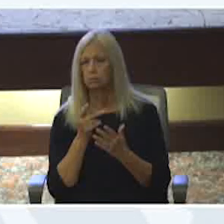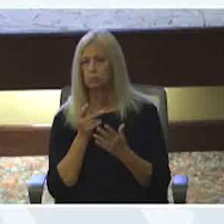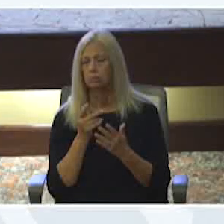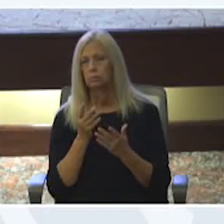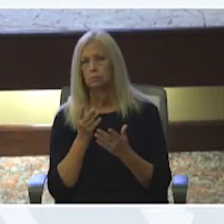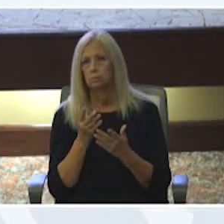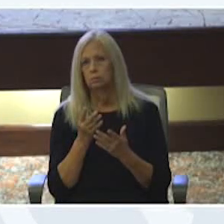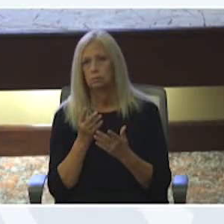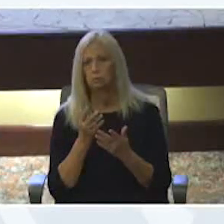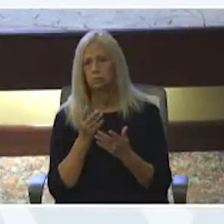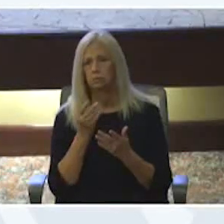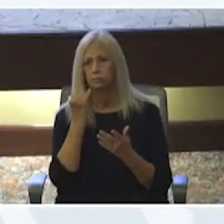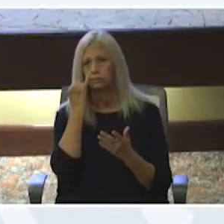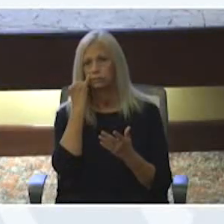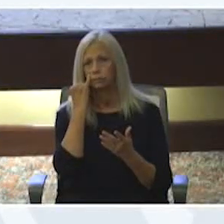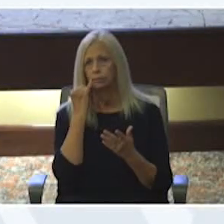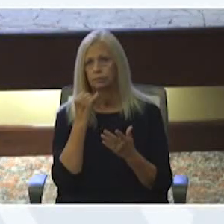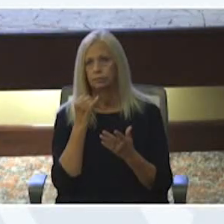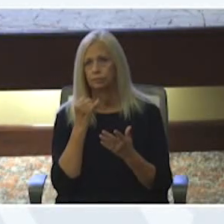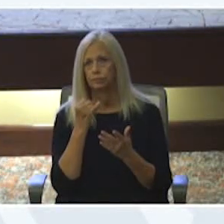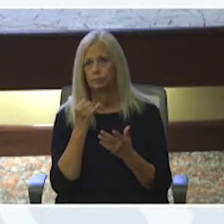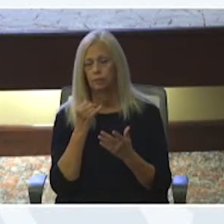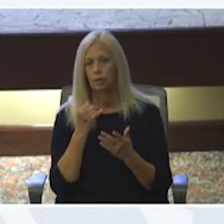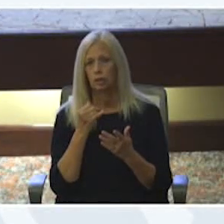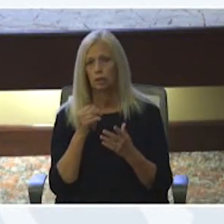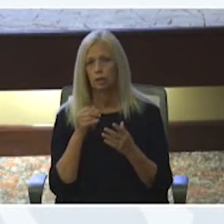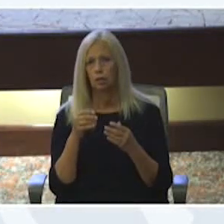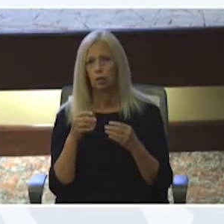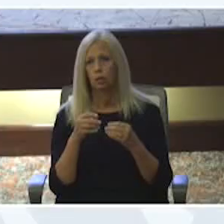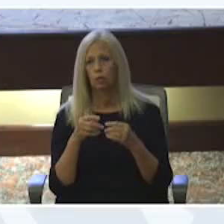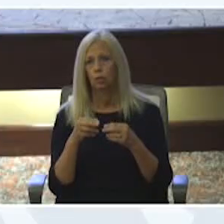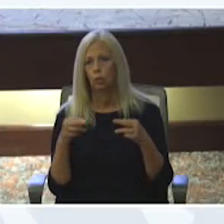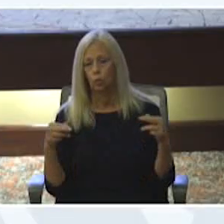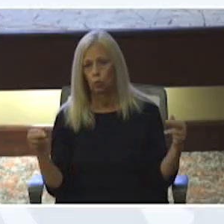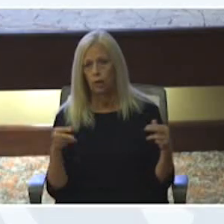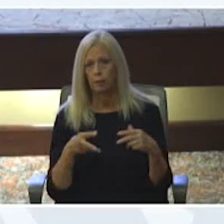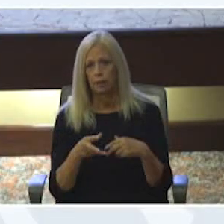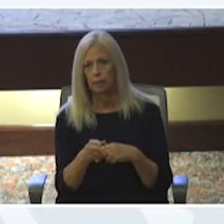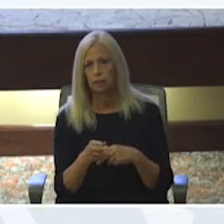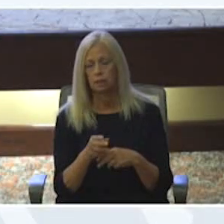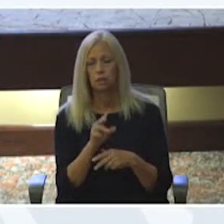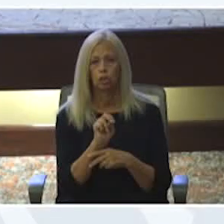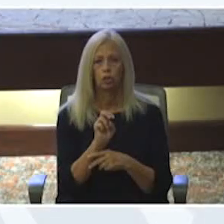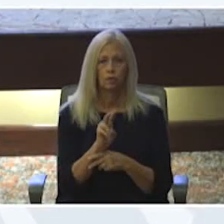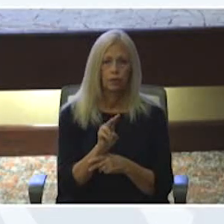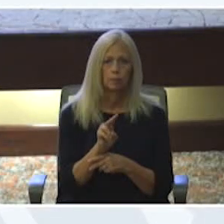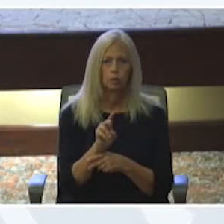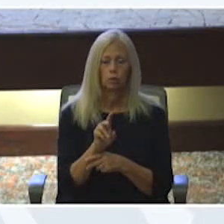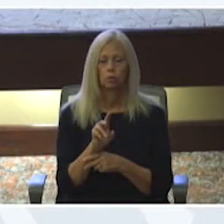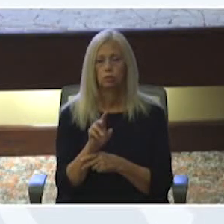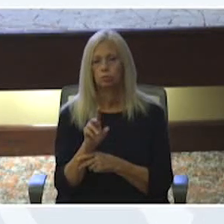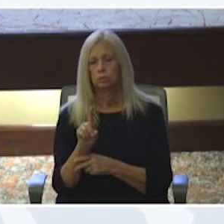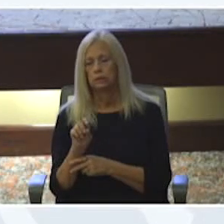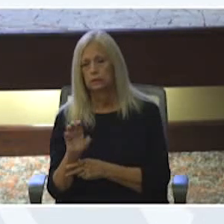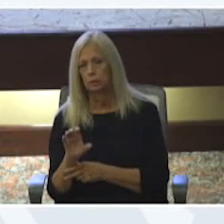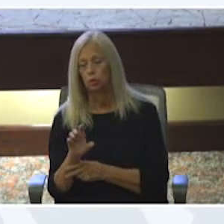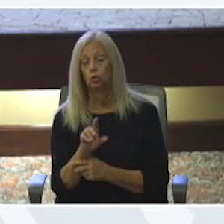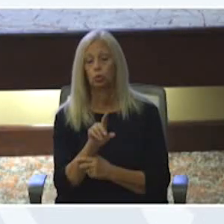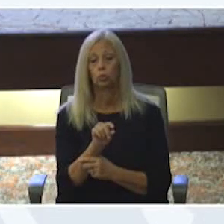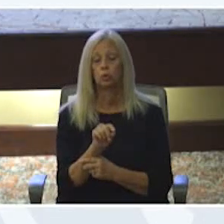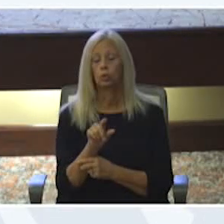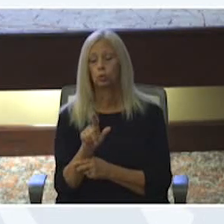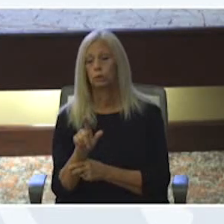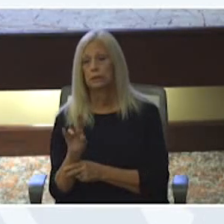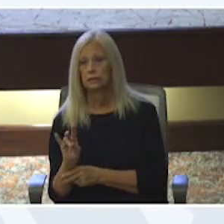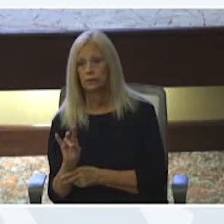say dedication or ribbon cutting is, November, December of 2027, at that point